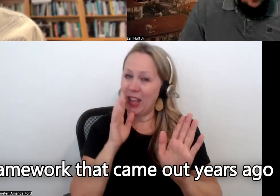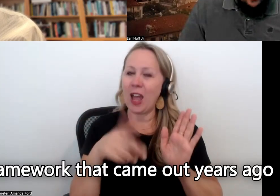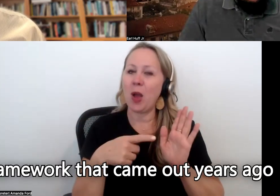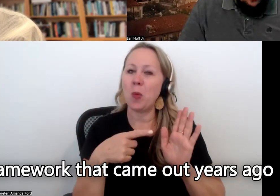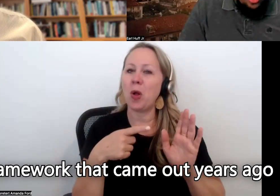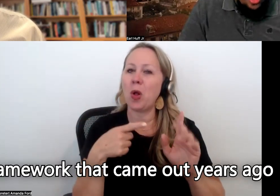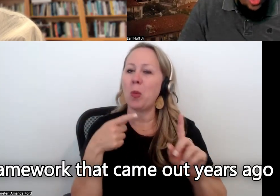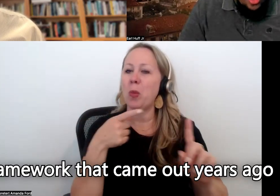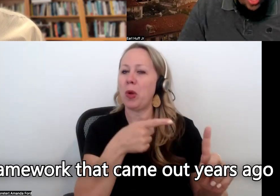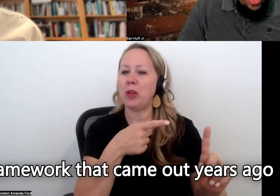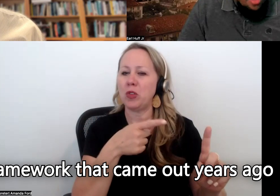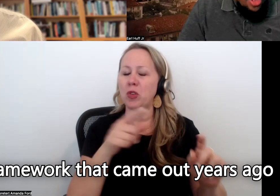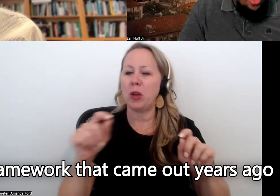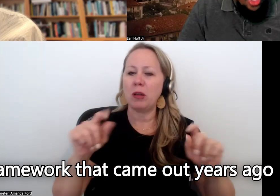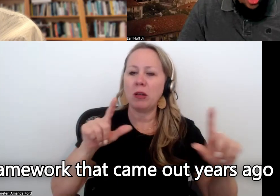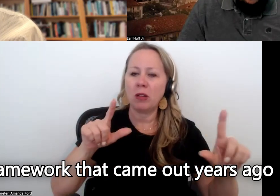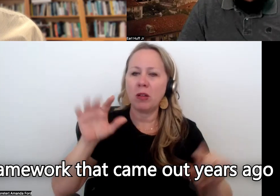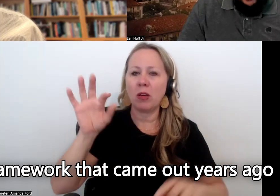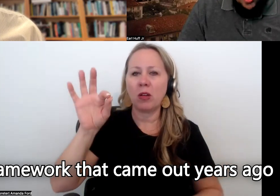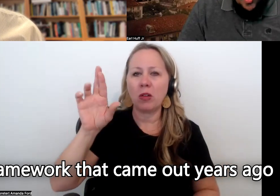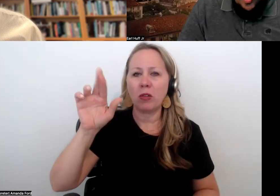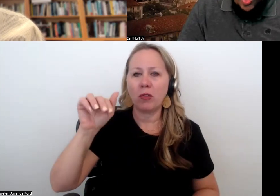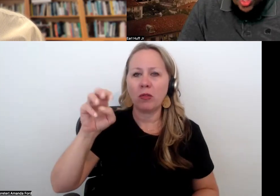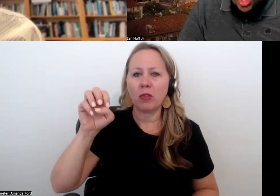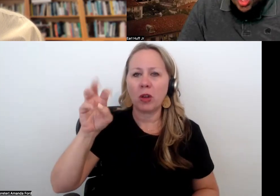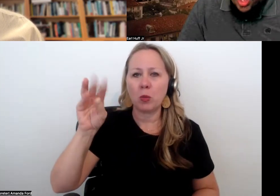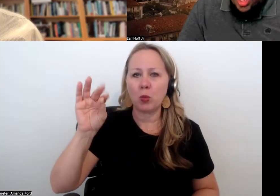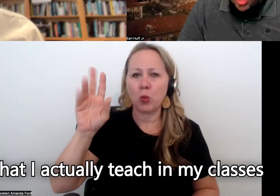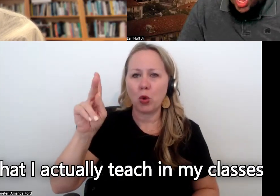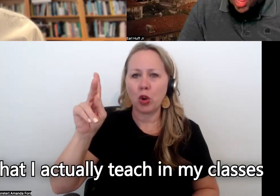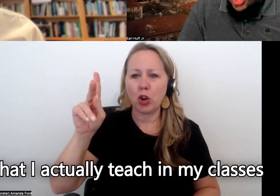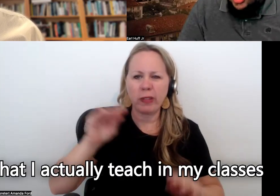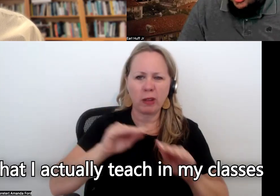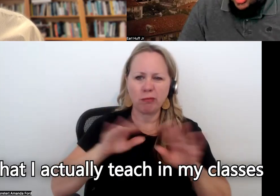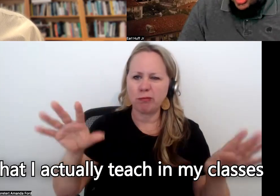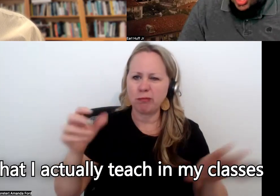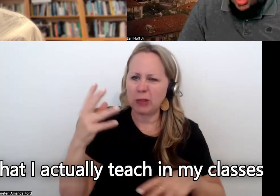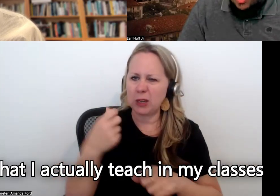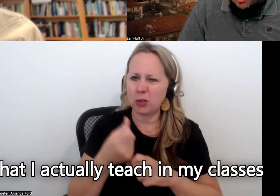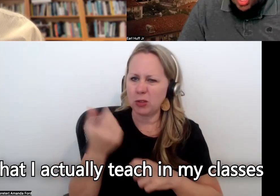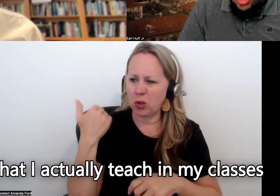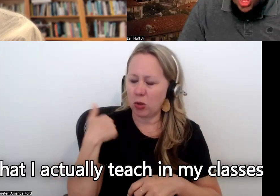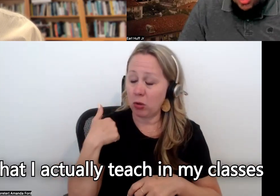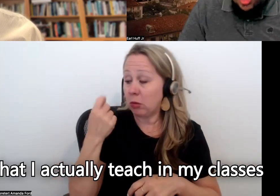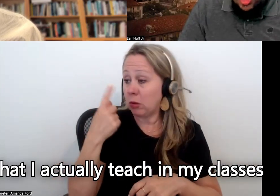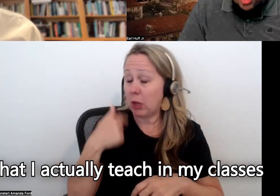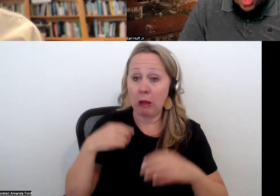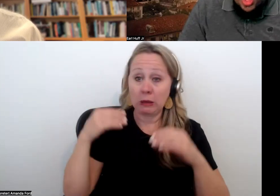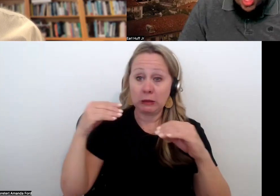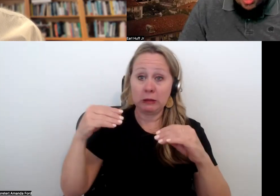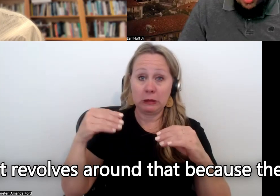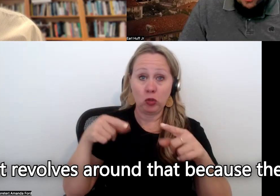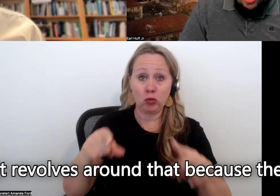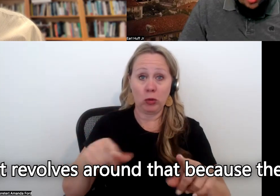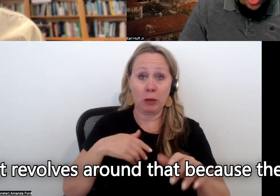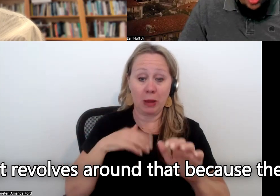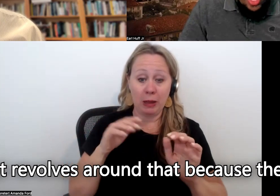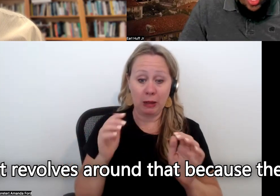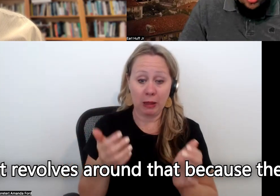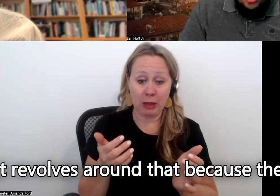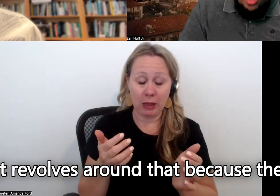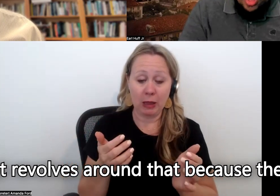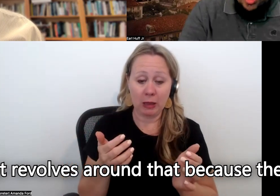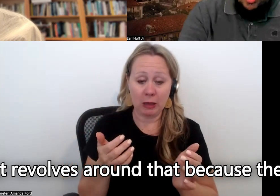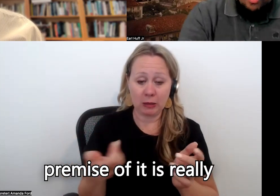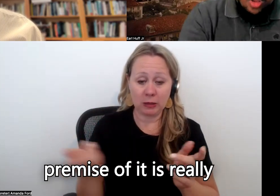a framework that came out years ago that I actually teach in my classes that revolves around